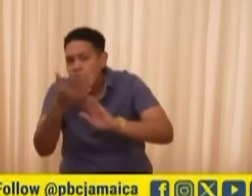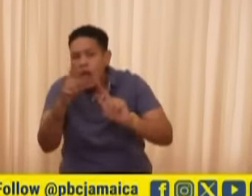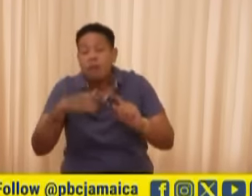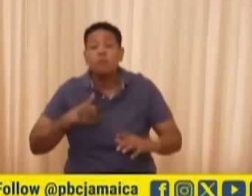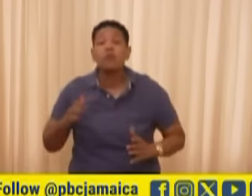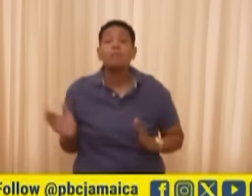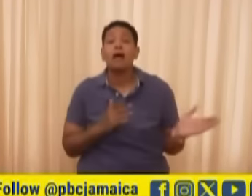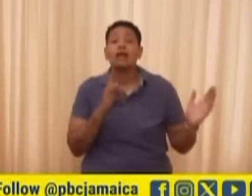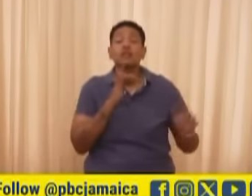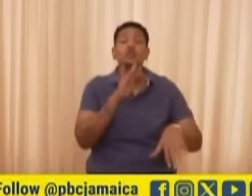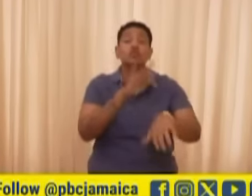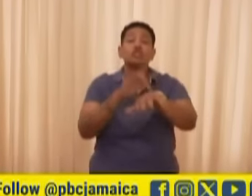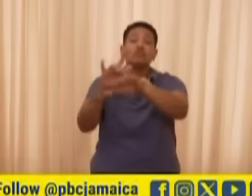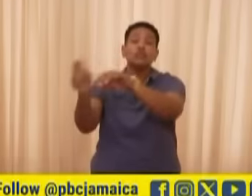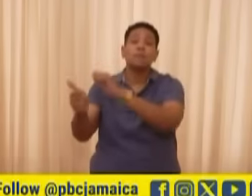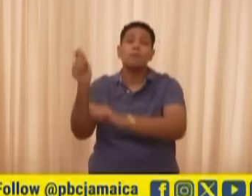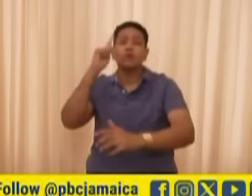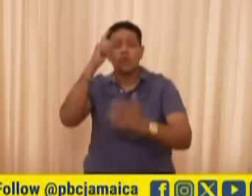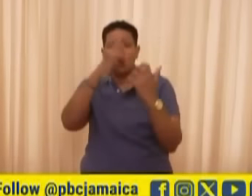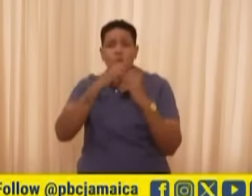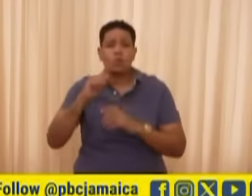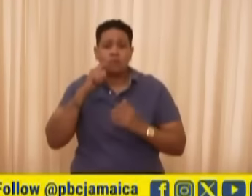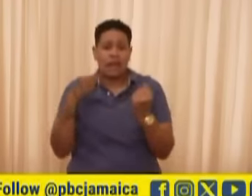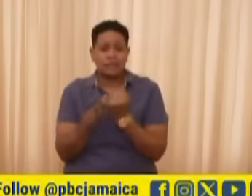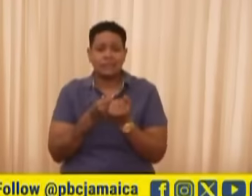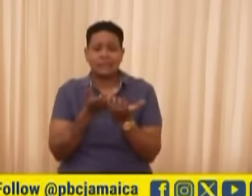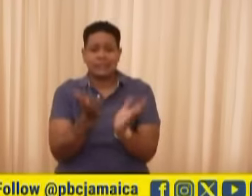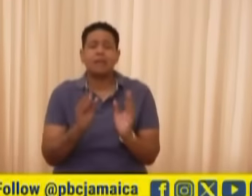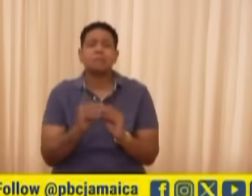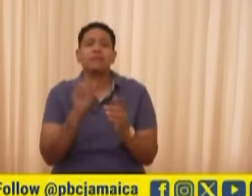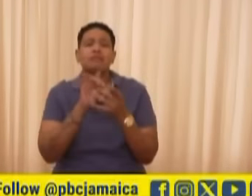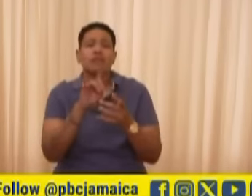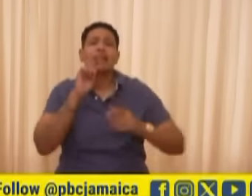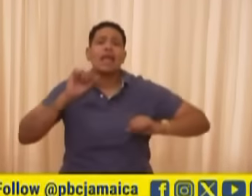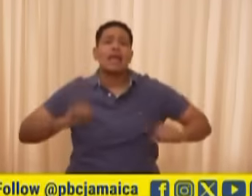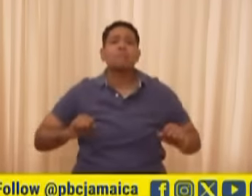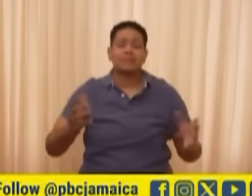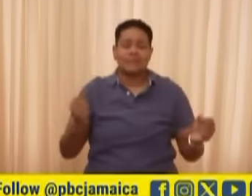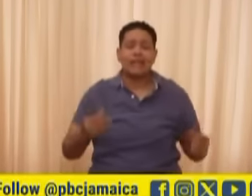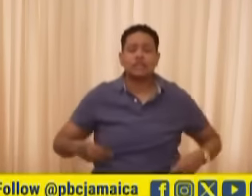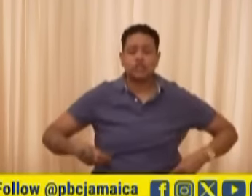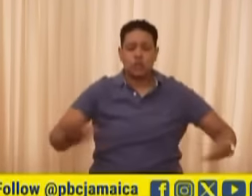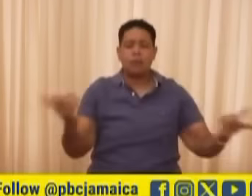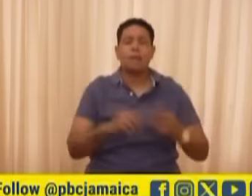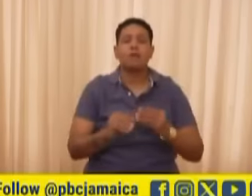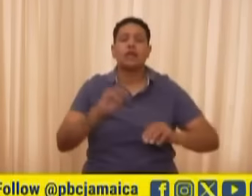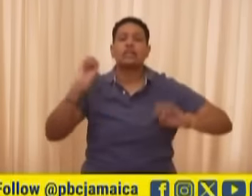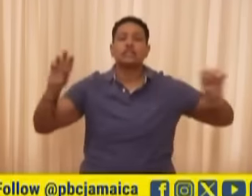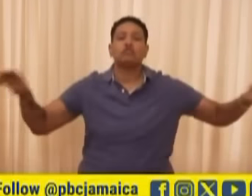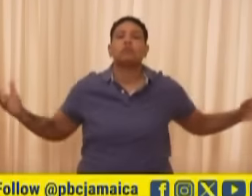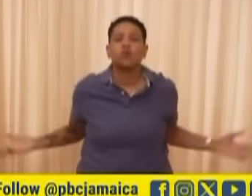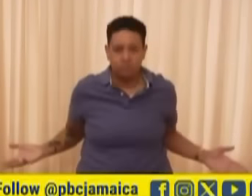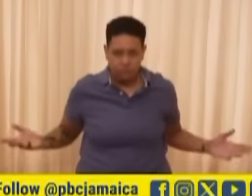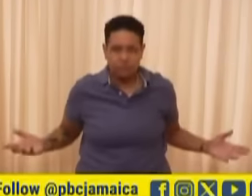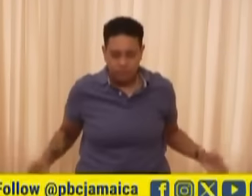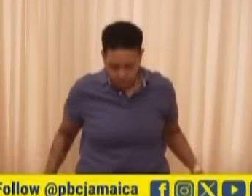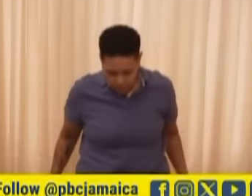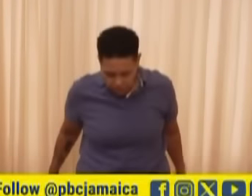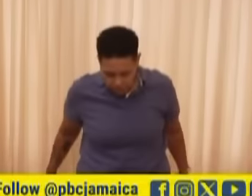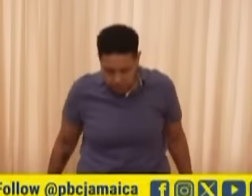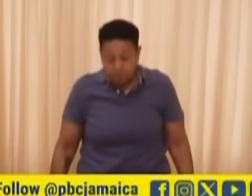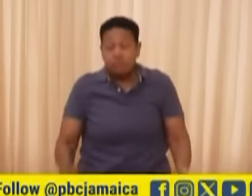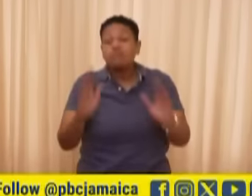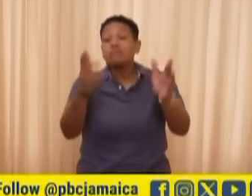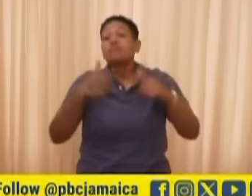most and cooperate with them and assist them in being able to get supplies and distribute. Which leads